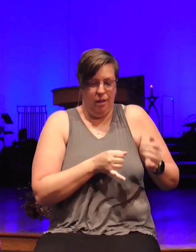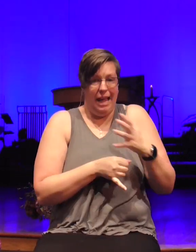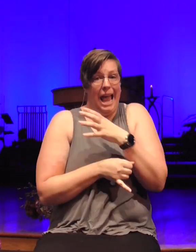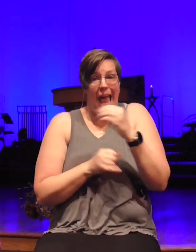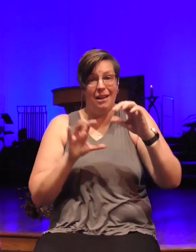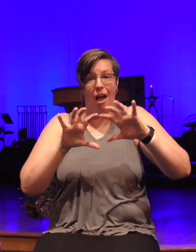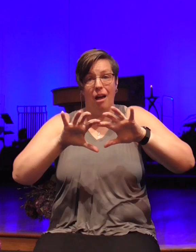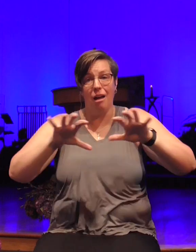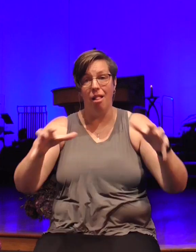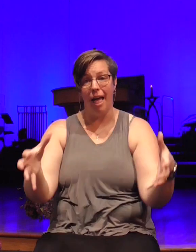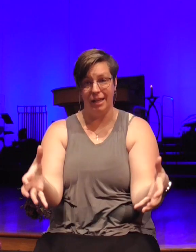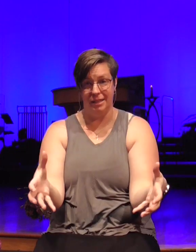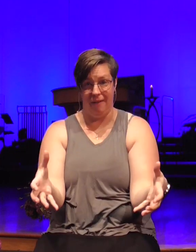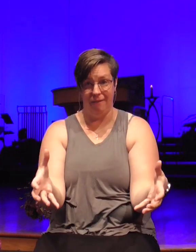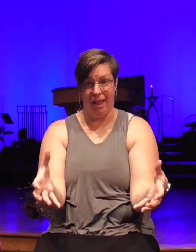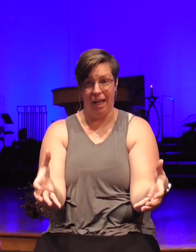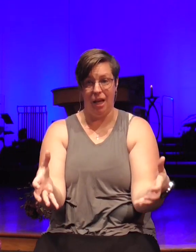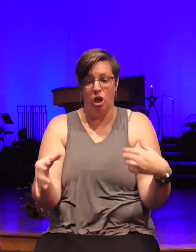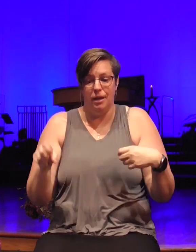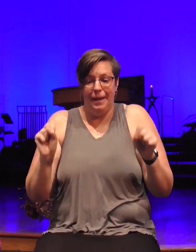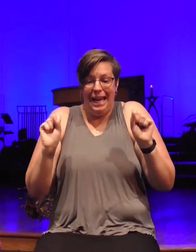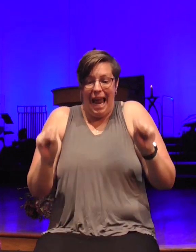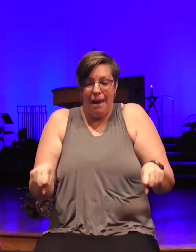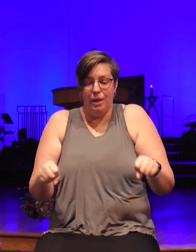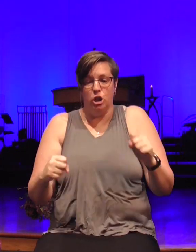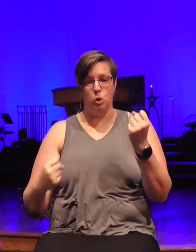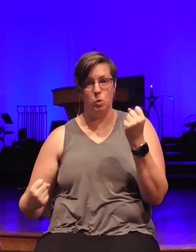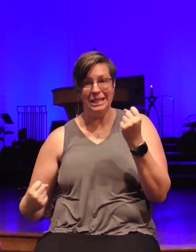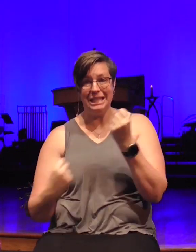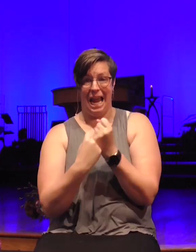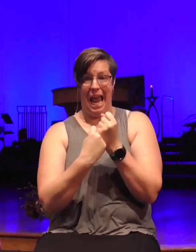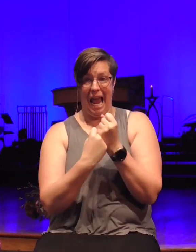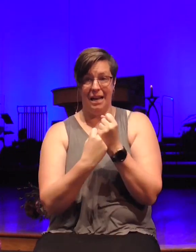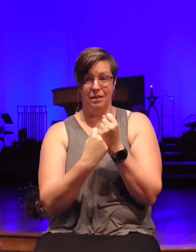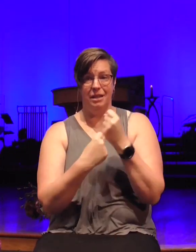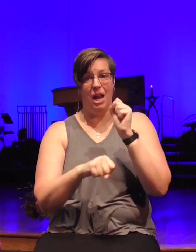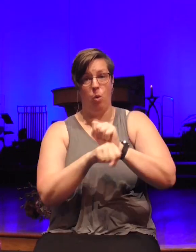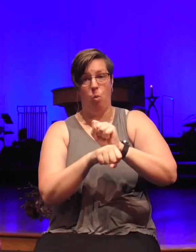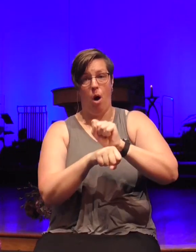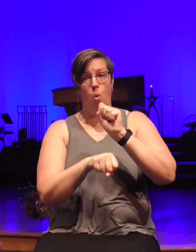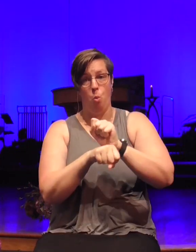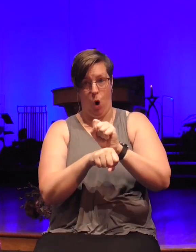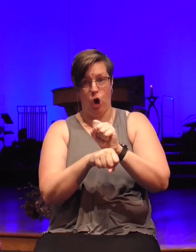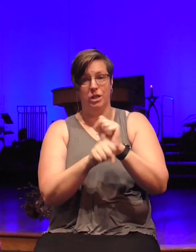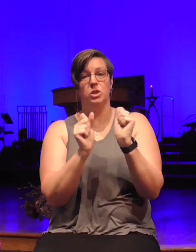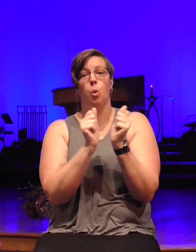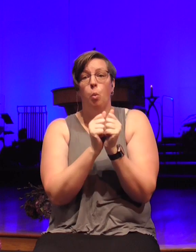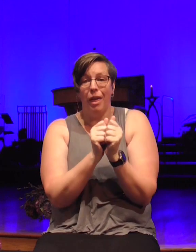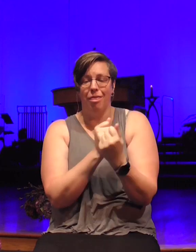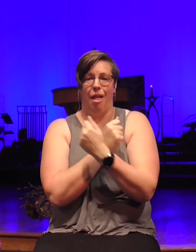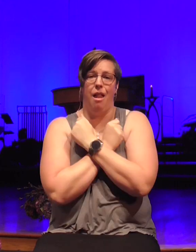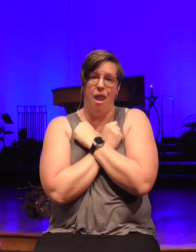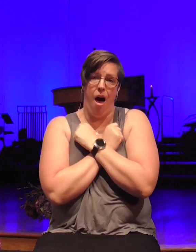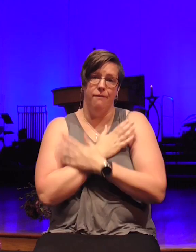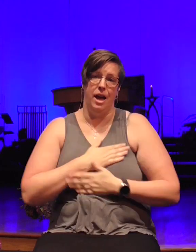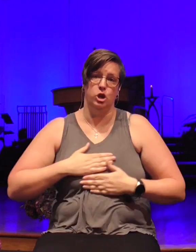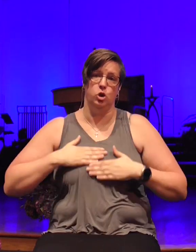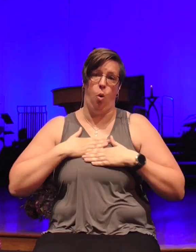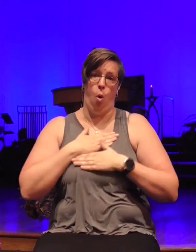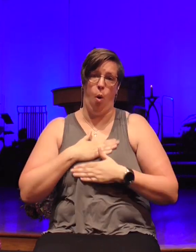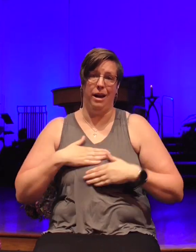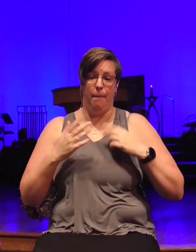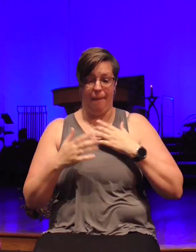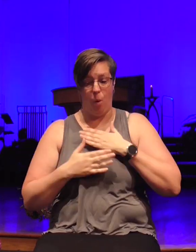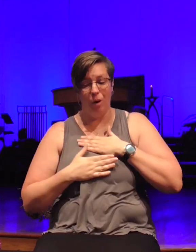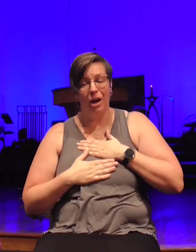collectively to be able to stand firmly in what works for us with great love and joy, while being